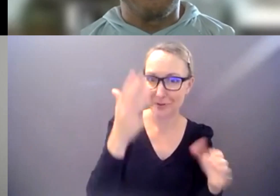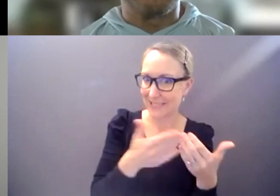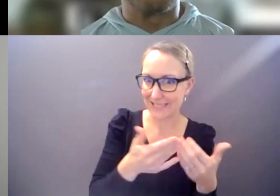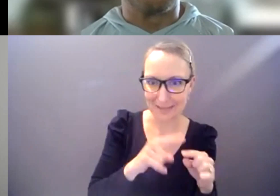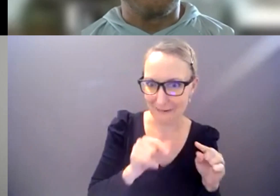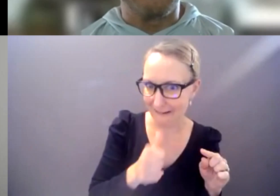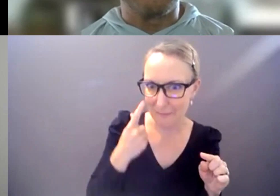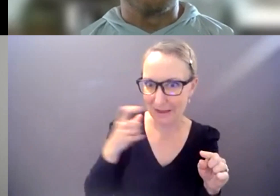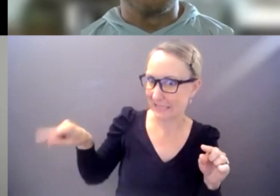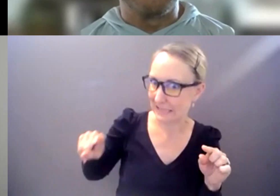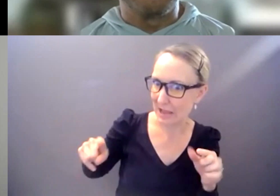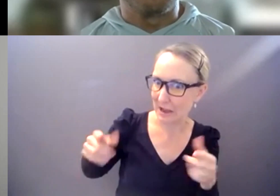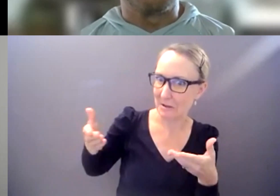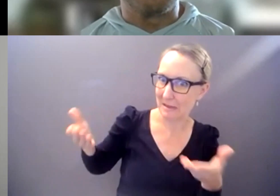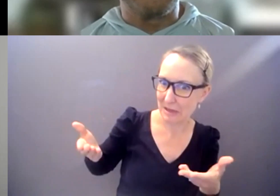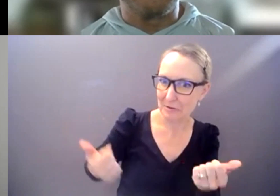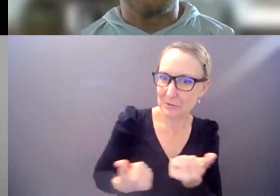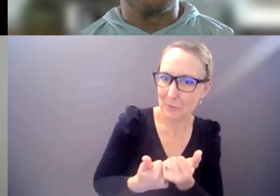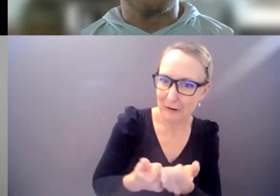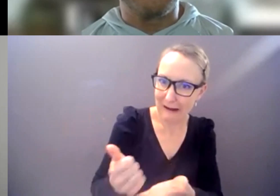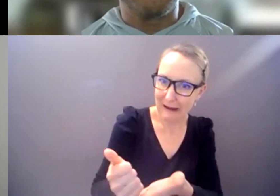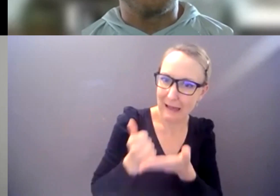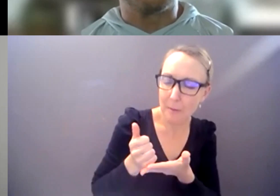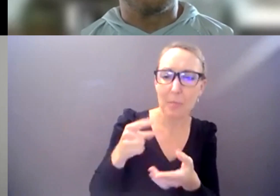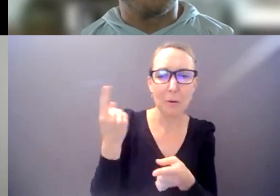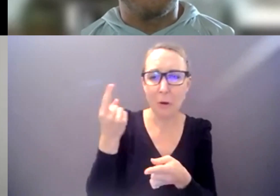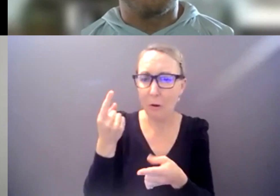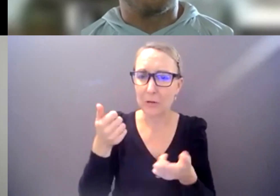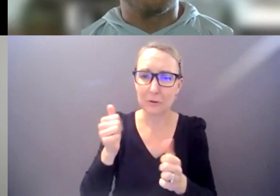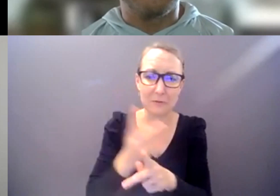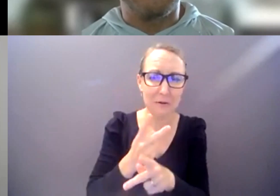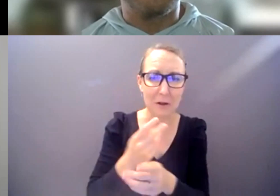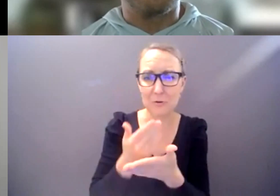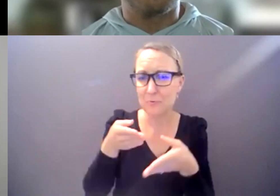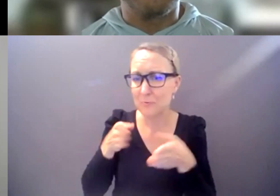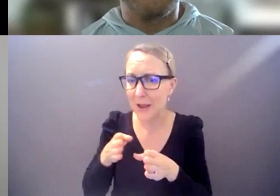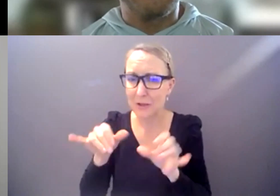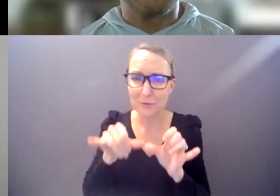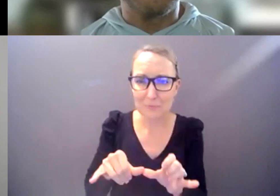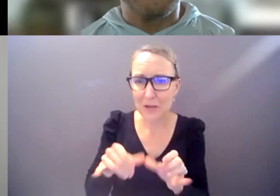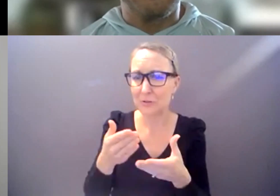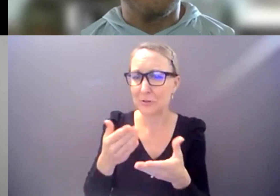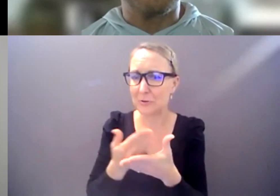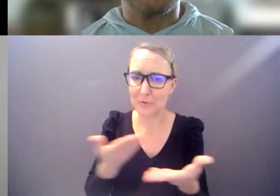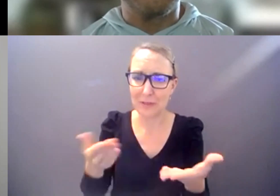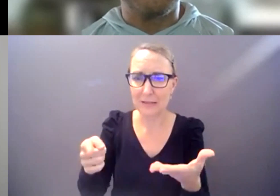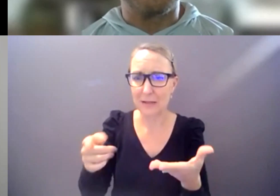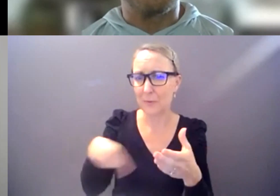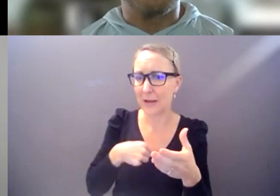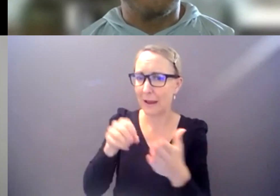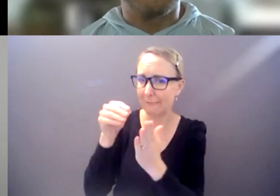with, new things to measure, to look at how we can be, more responsive.